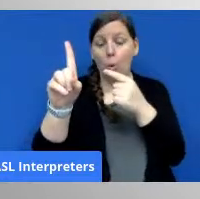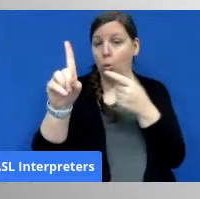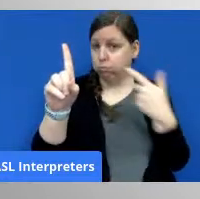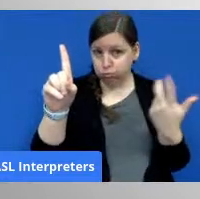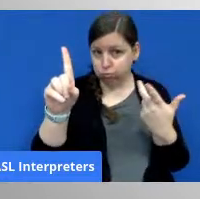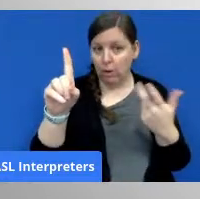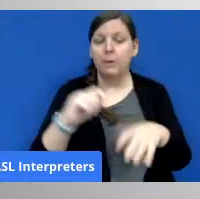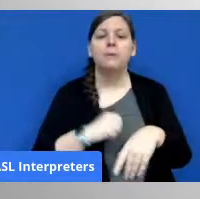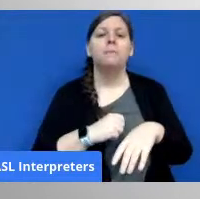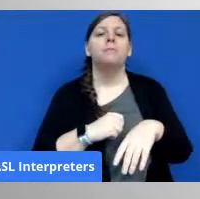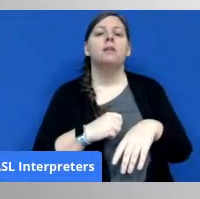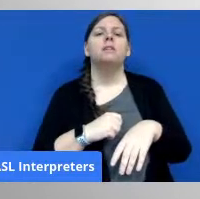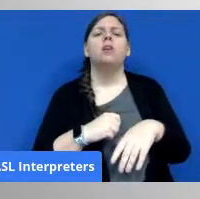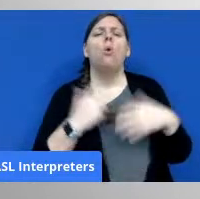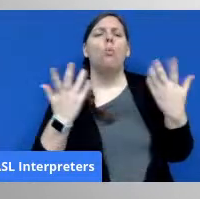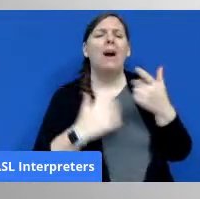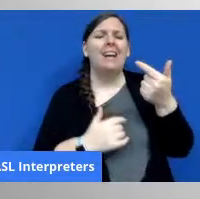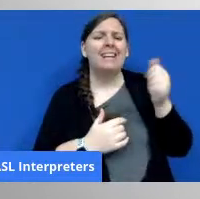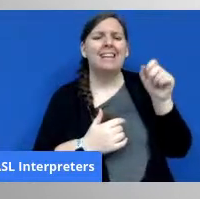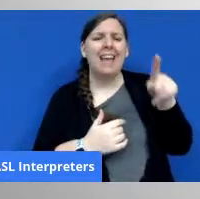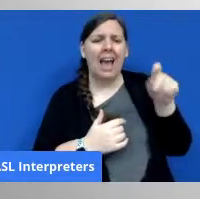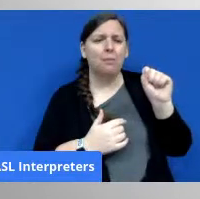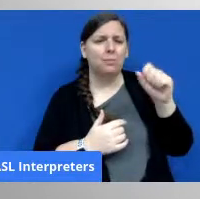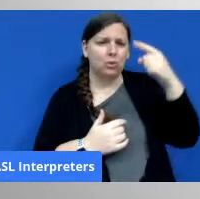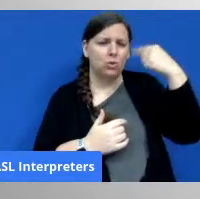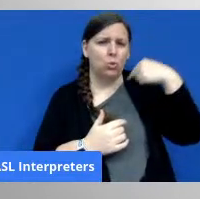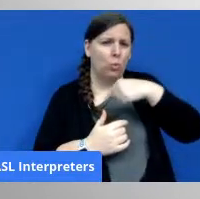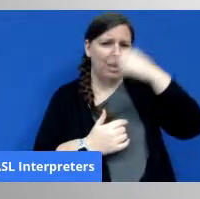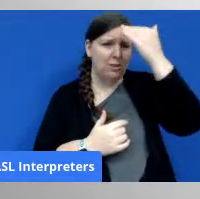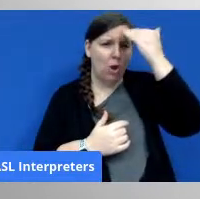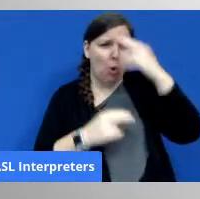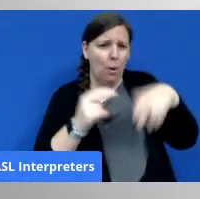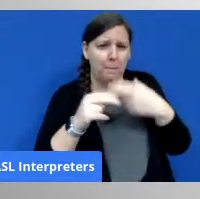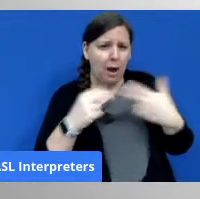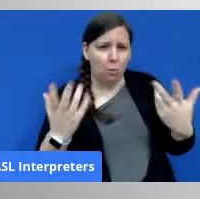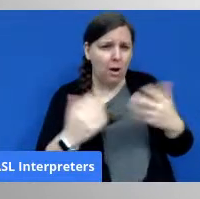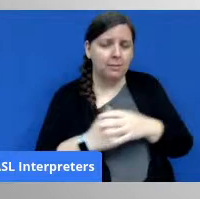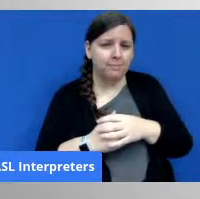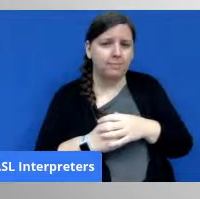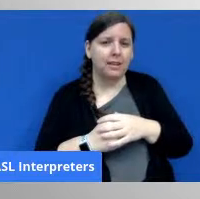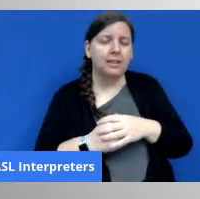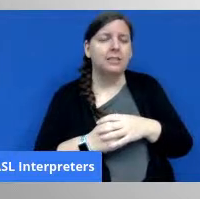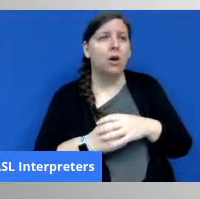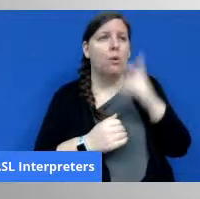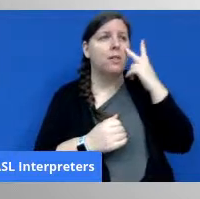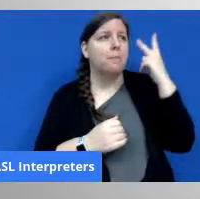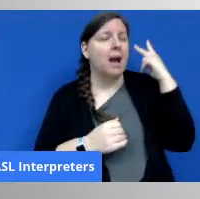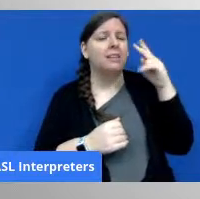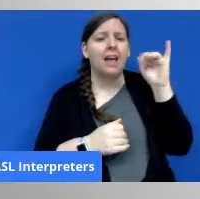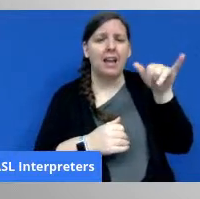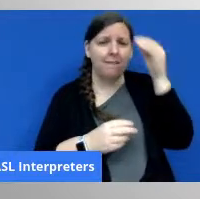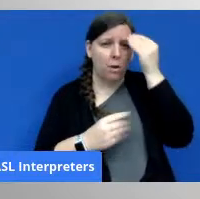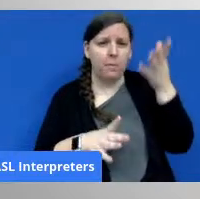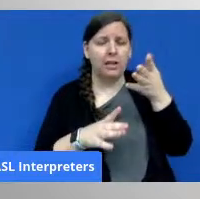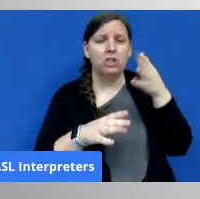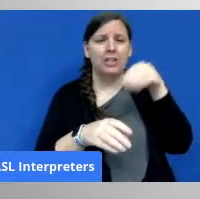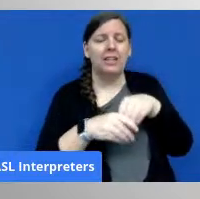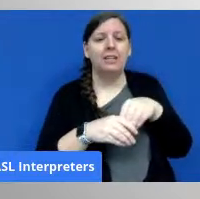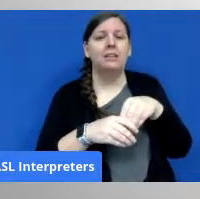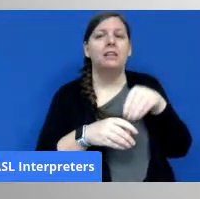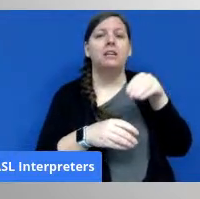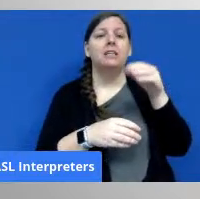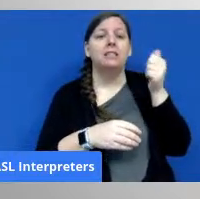what are those gaps that we know of? And this is kind of pulling back from the information. Several of the presentations